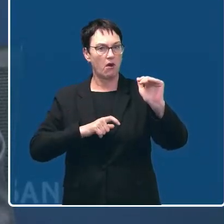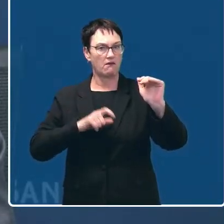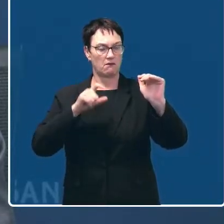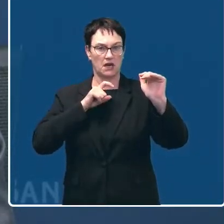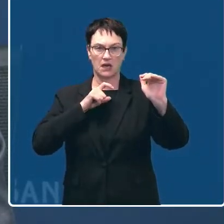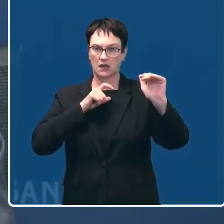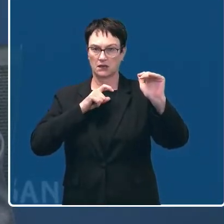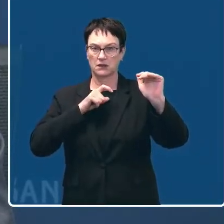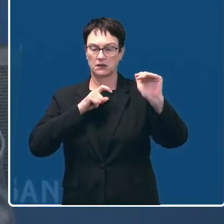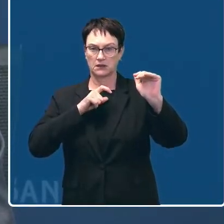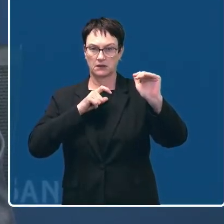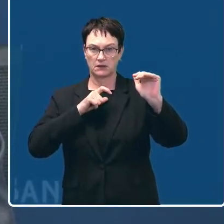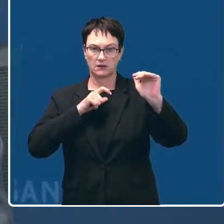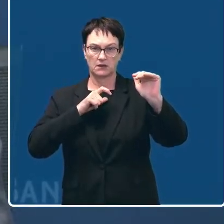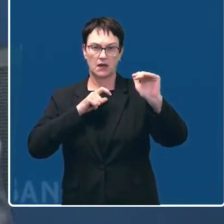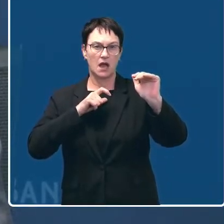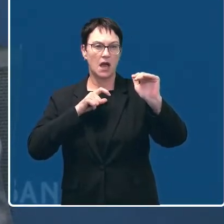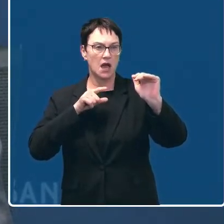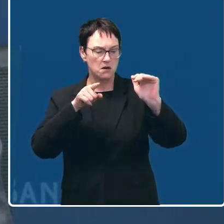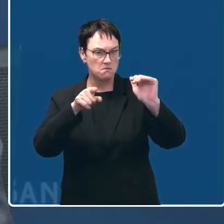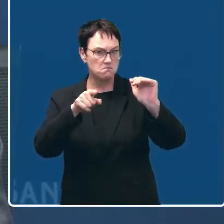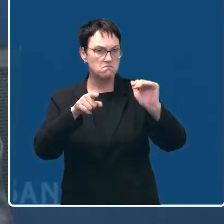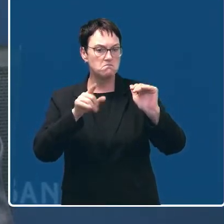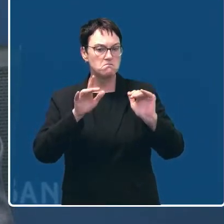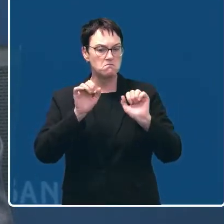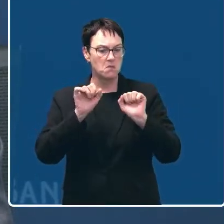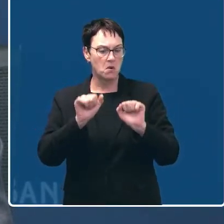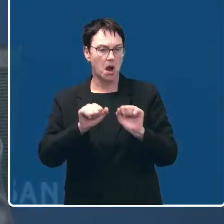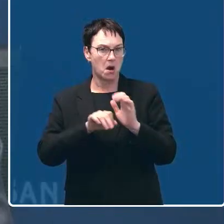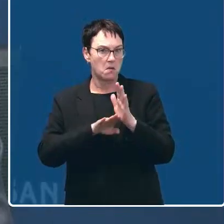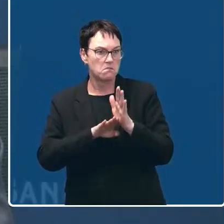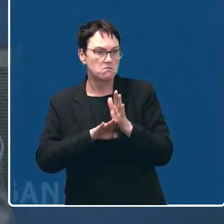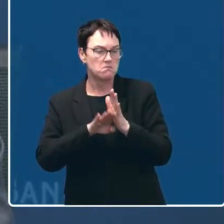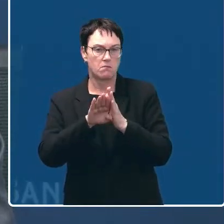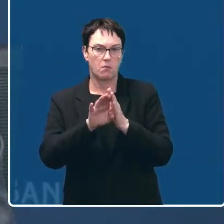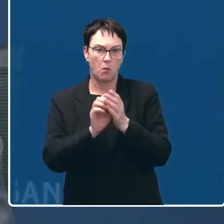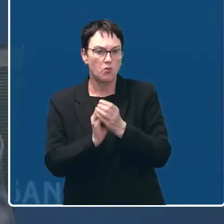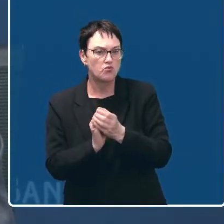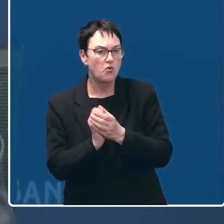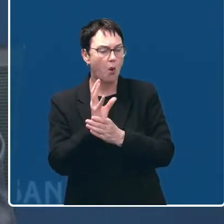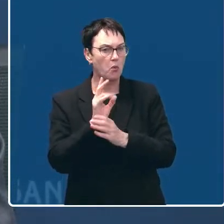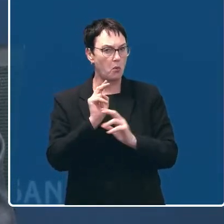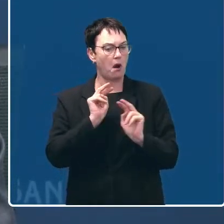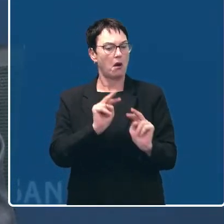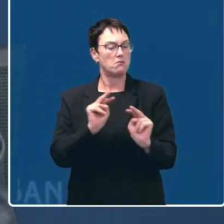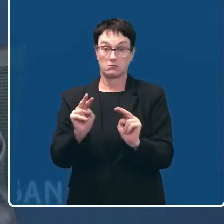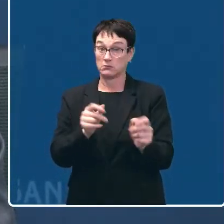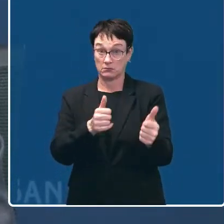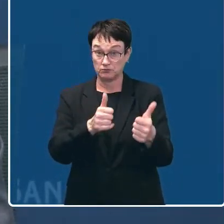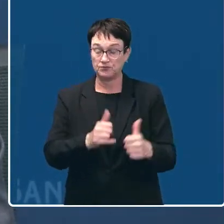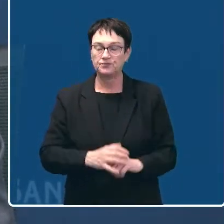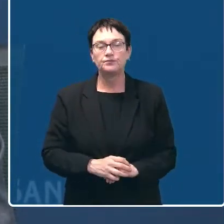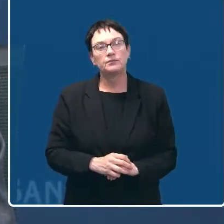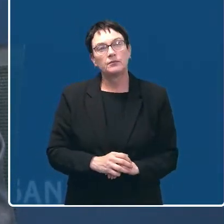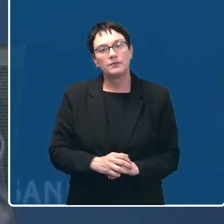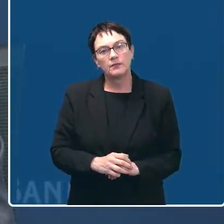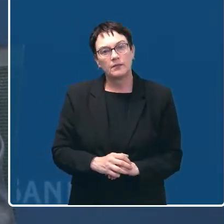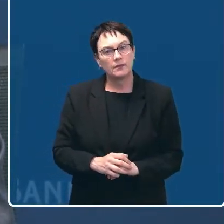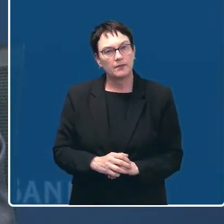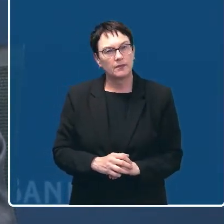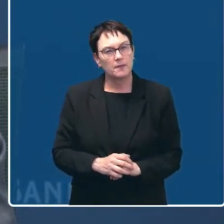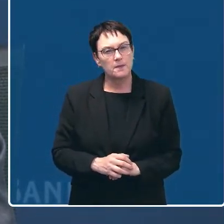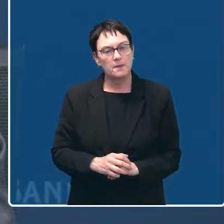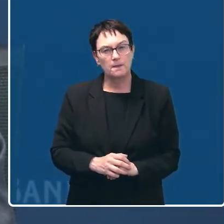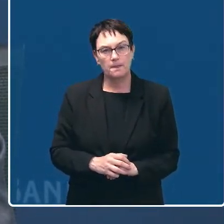of reforms are going to generate stronger growth. Having said that, we've seen some